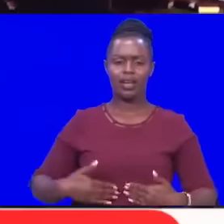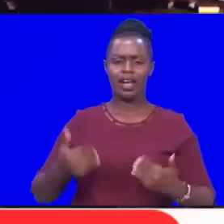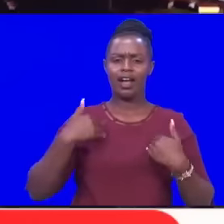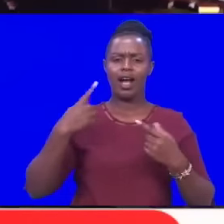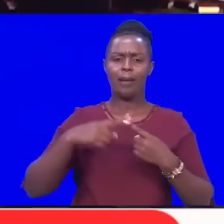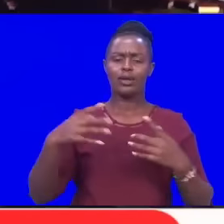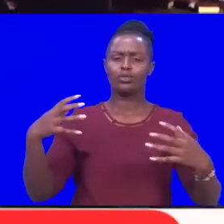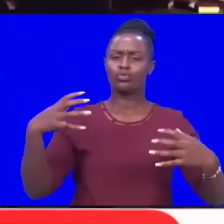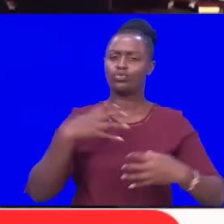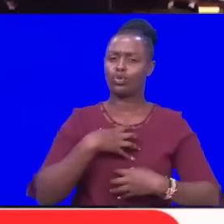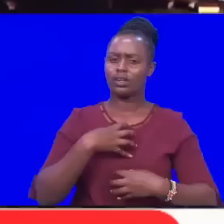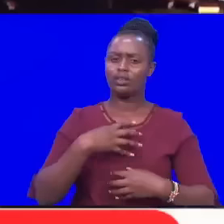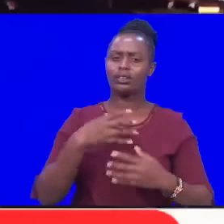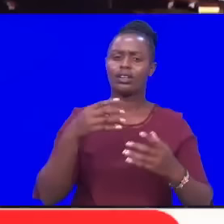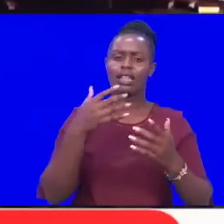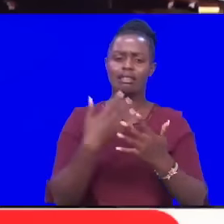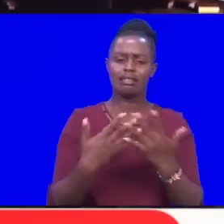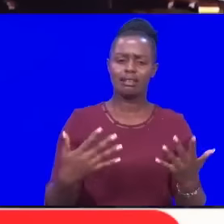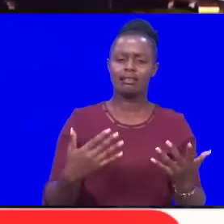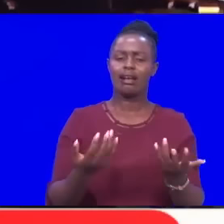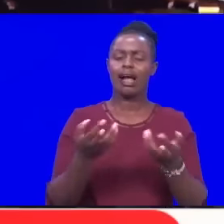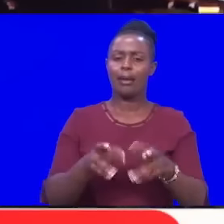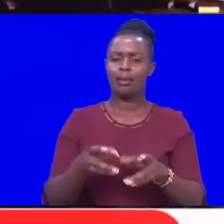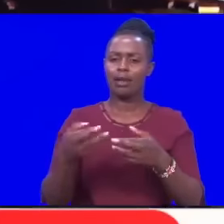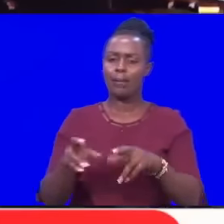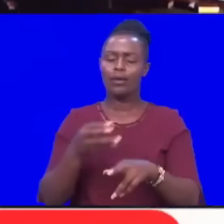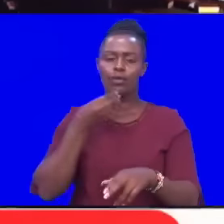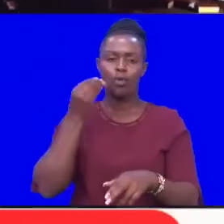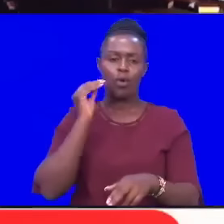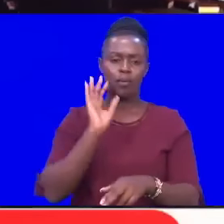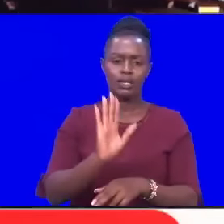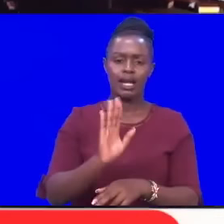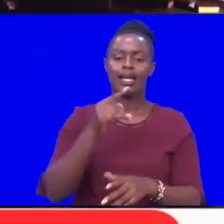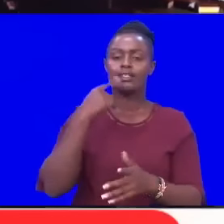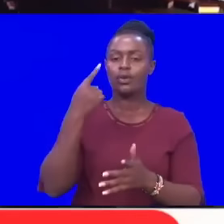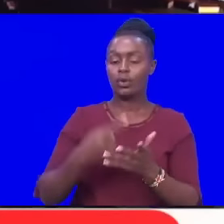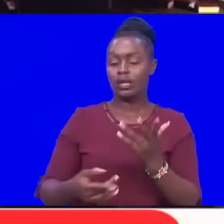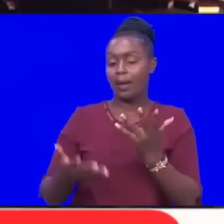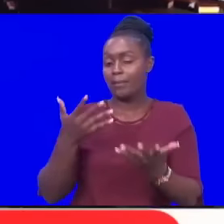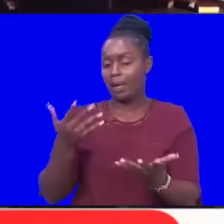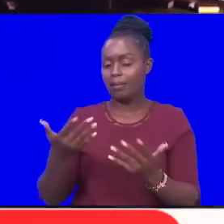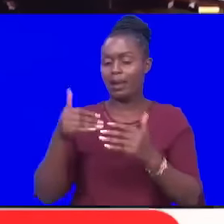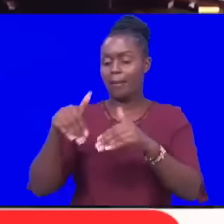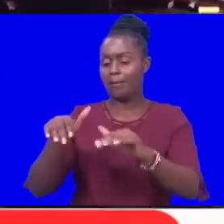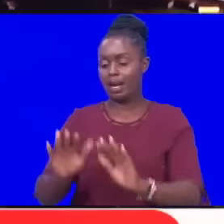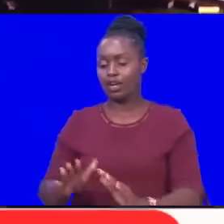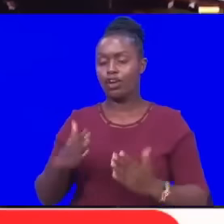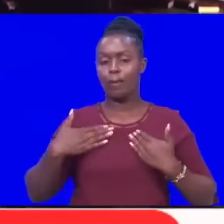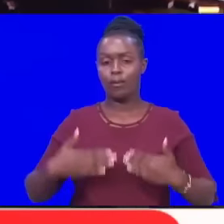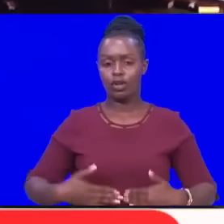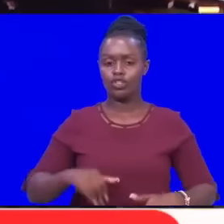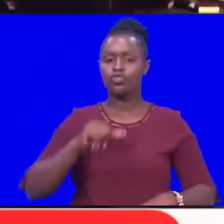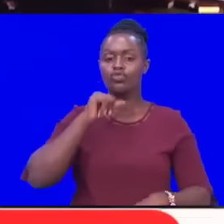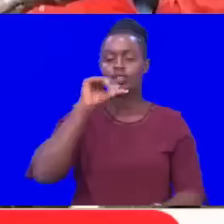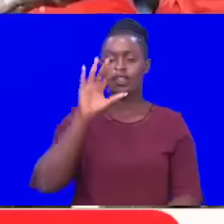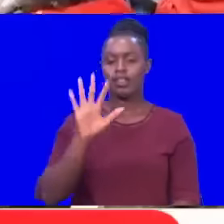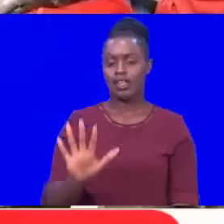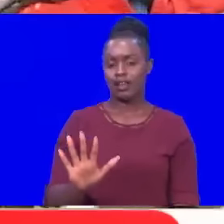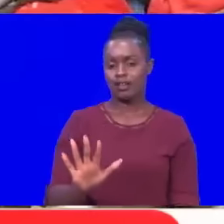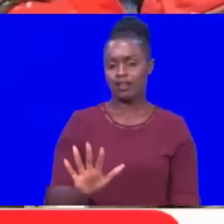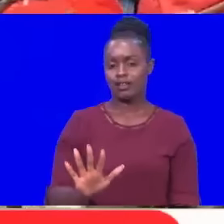been witnessed in their home, leading to suspicion that they might have buried a wrong body, which has now in turn caused them havoc.